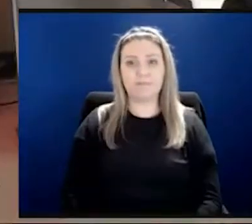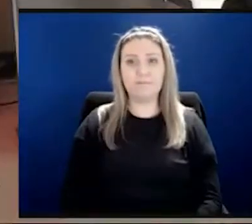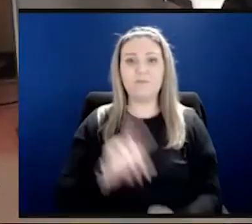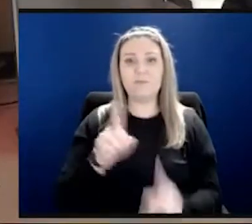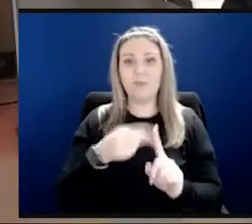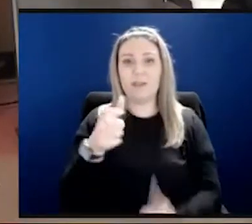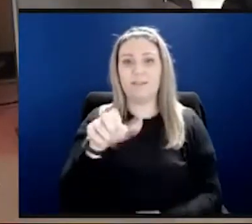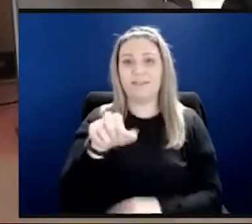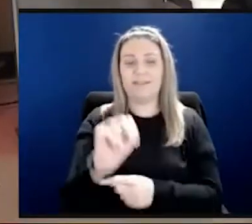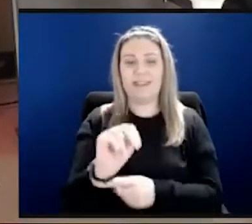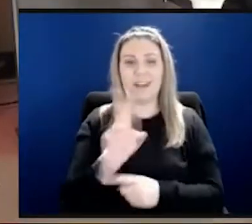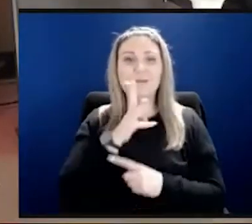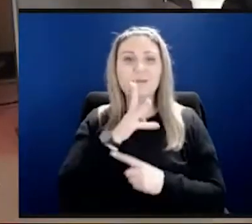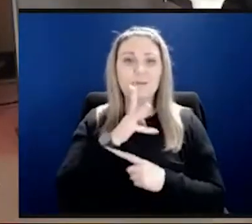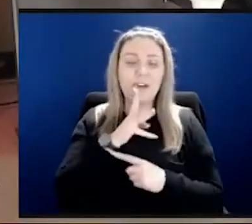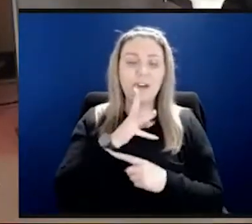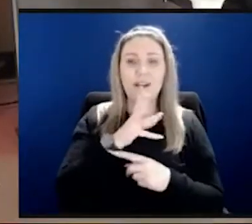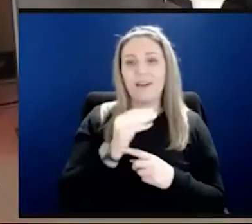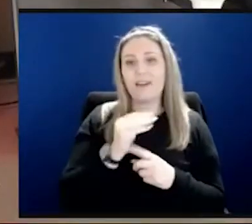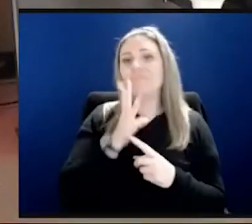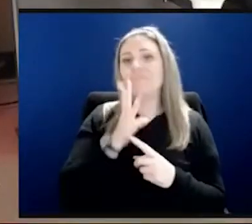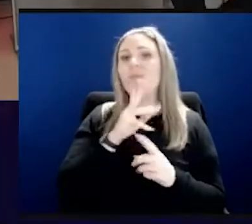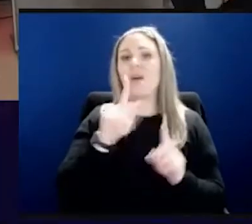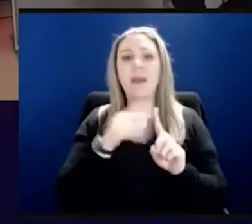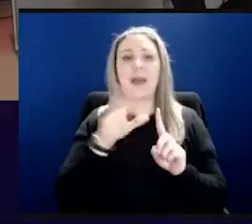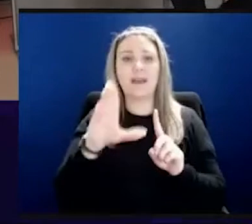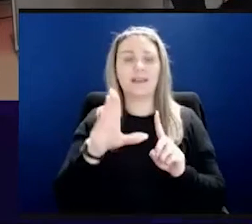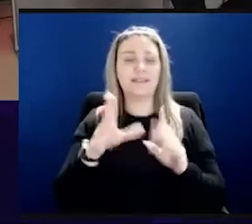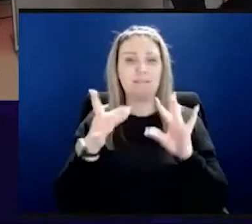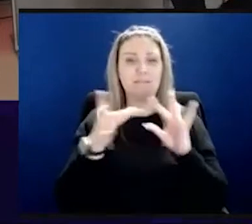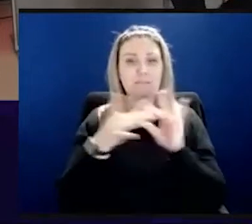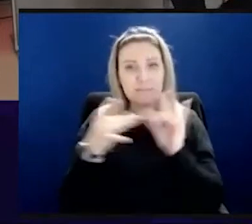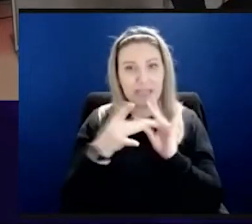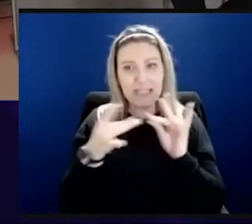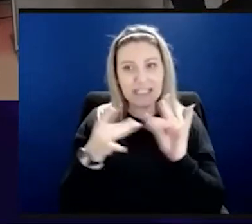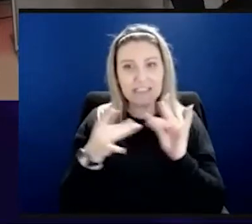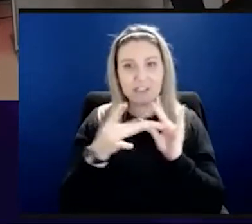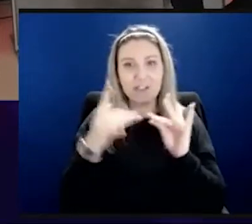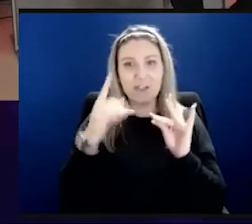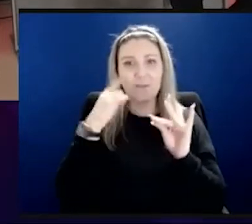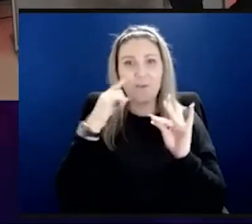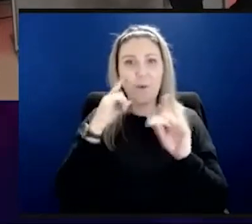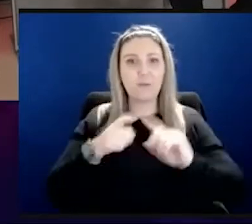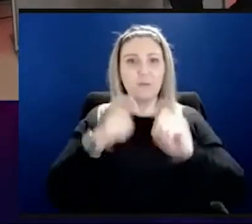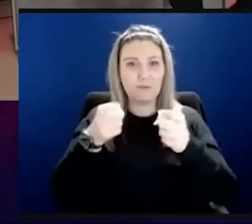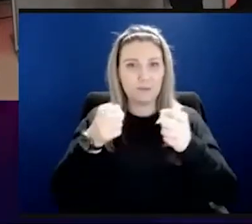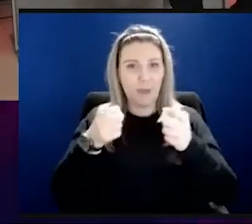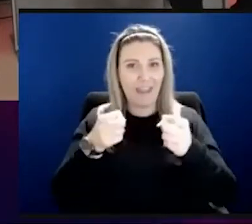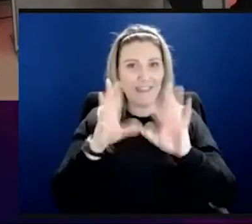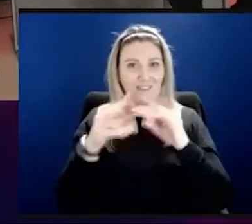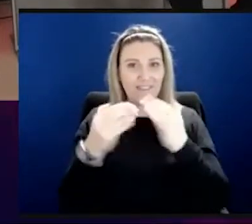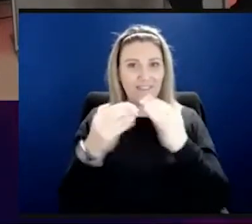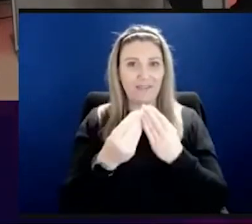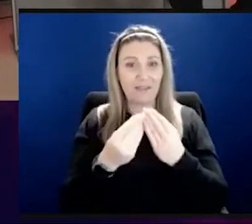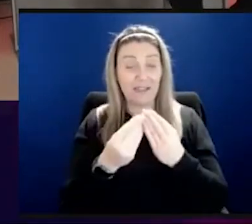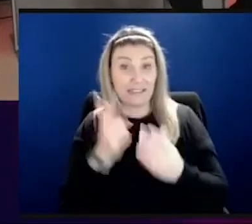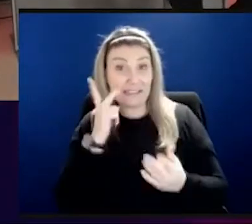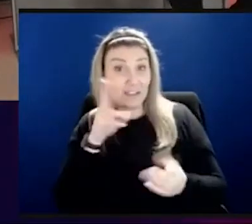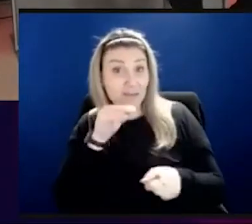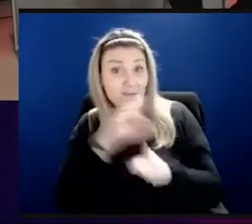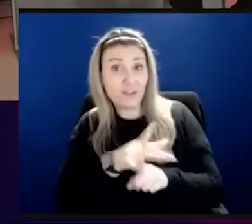talking and talking about his message to the donor's family, I could see that affects you too,